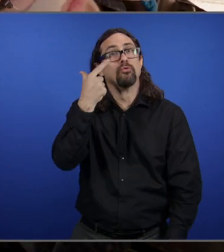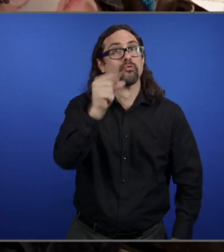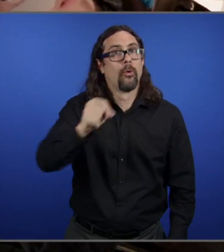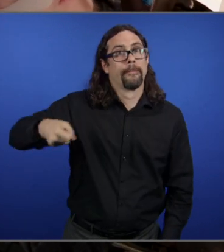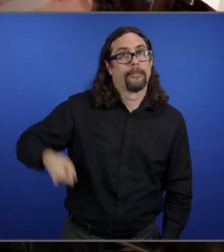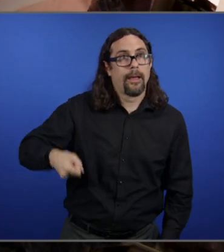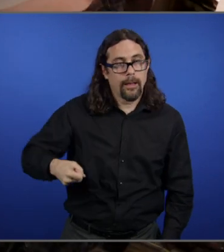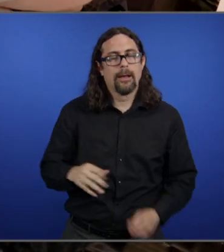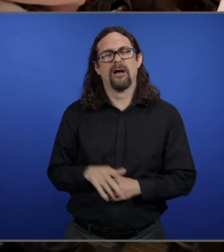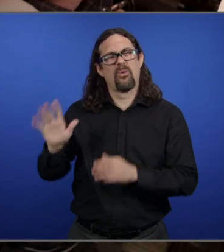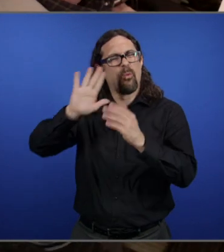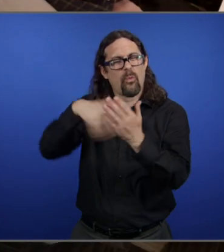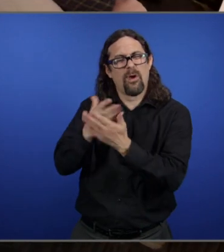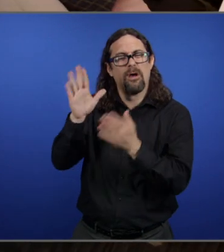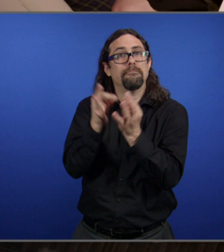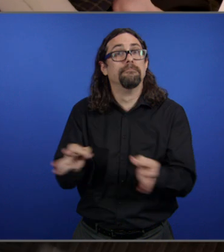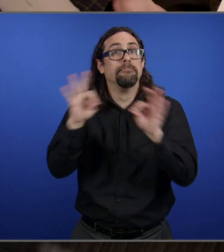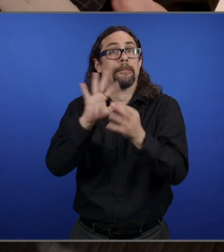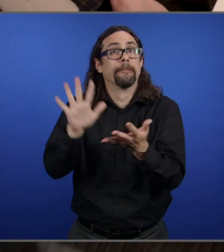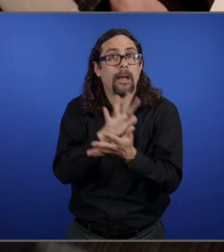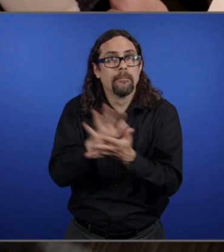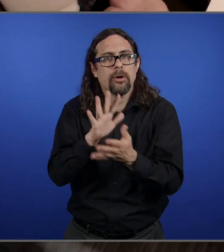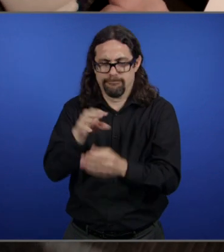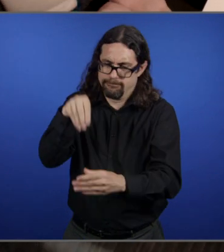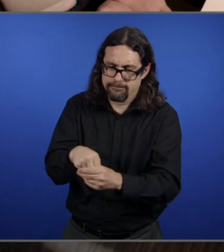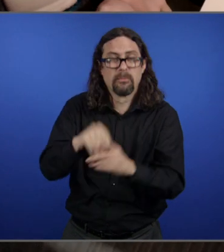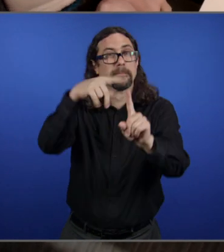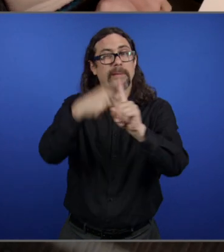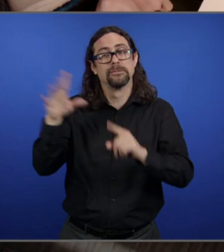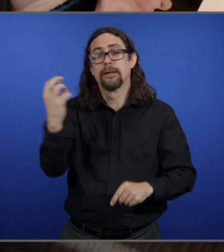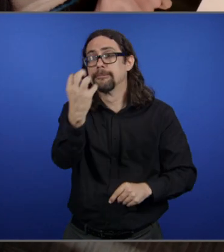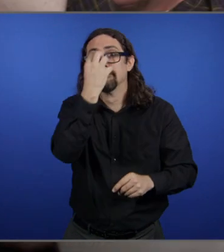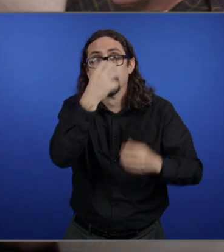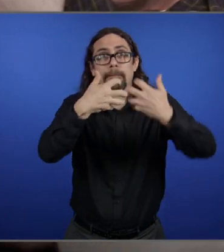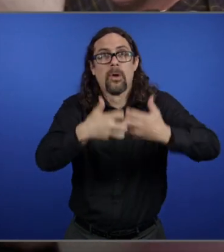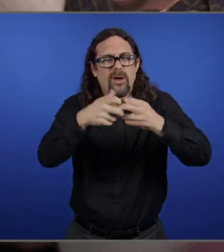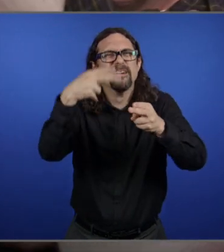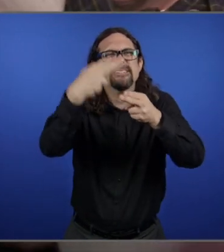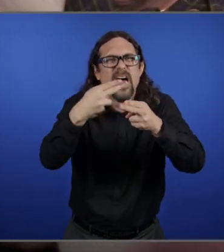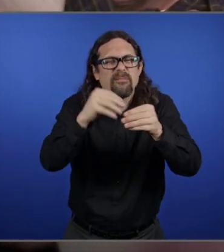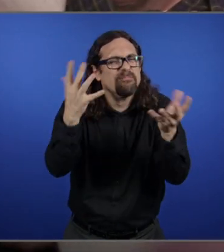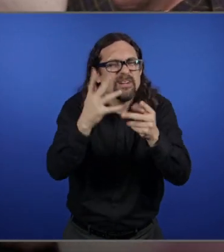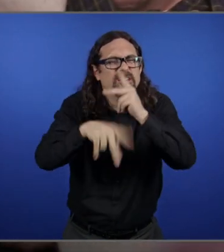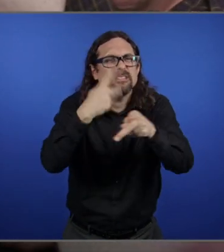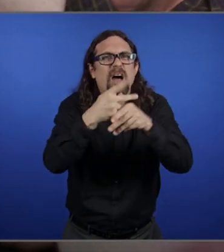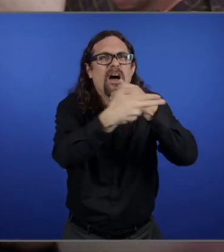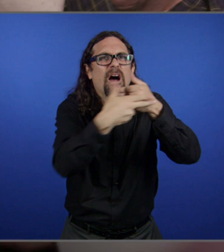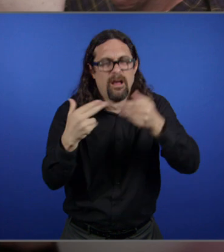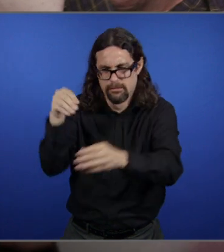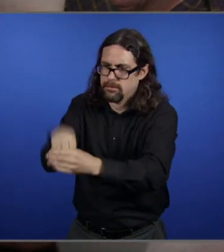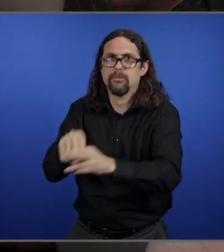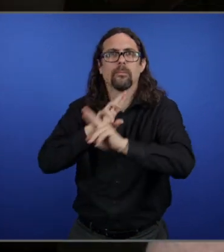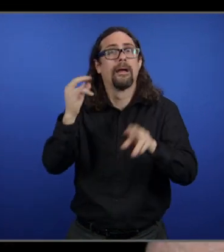the make and model of his ventilator, just in case he needs to evacuate without it. He even has a tire repair kit for his wheelchair. So good